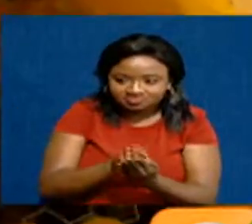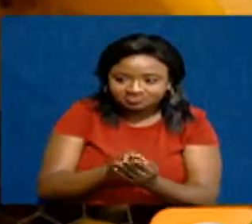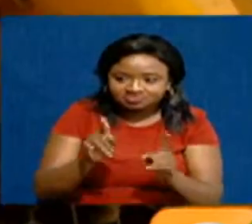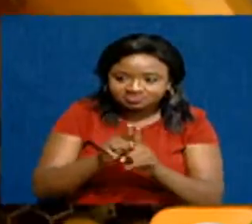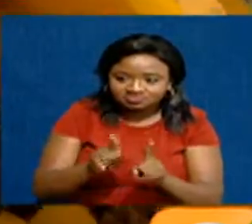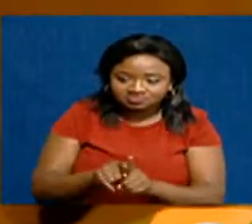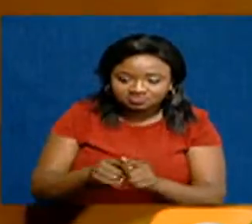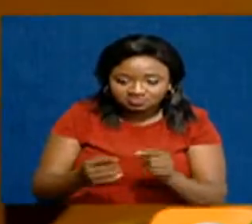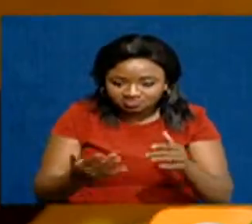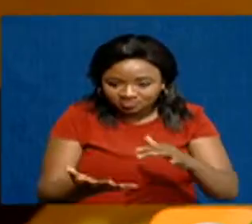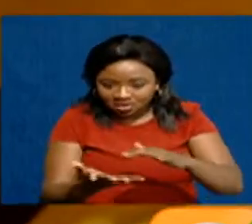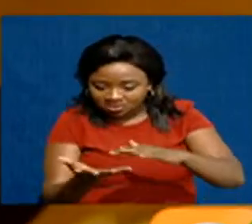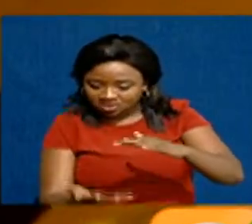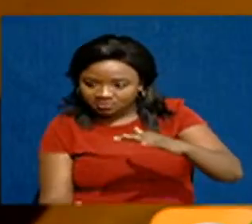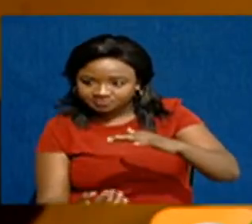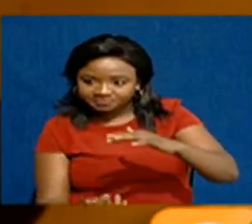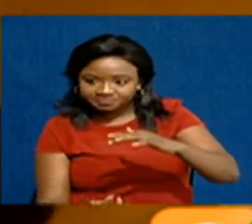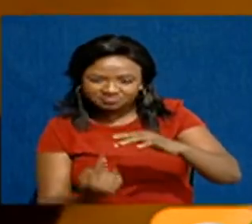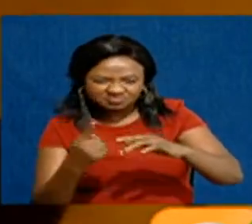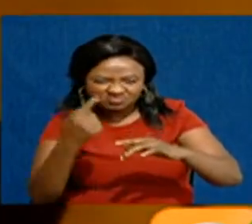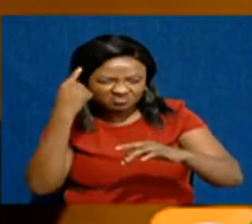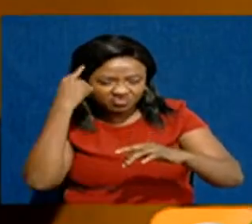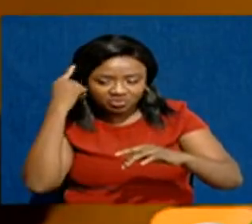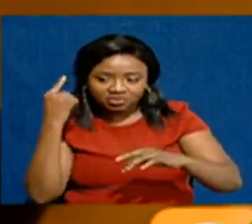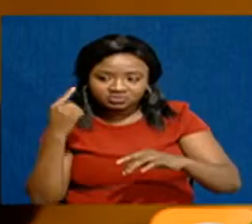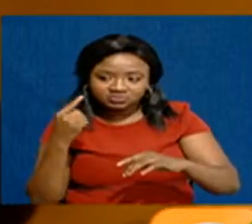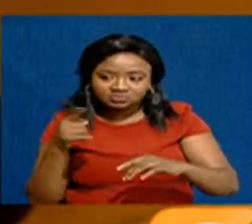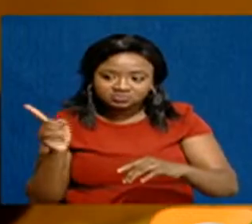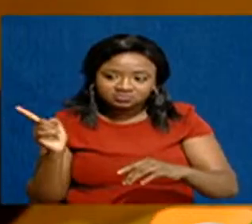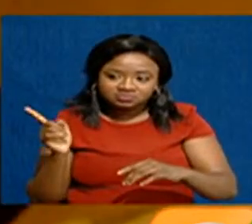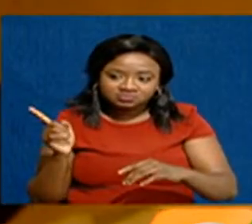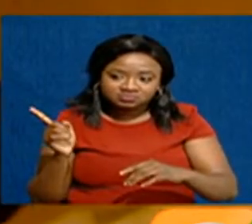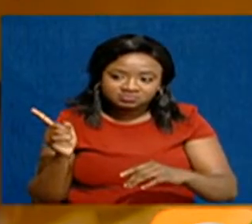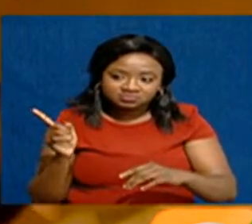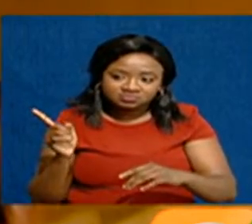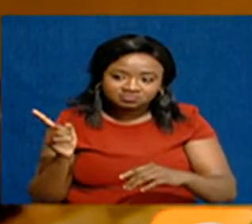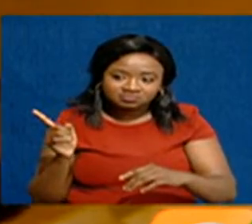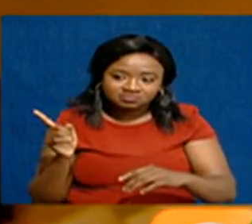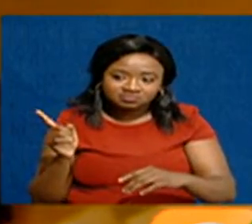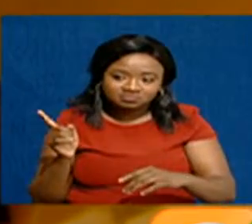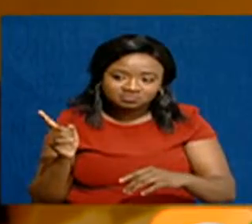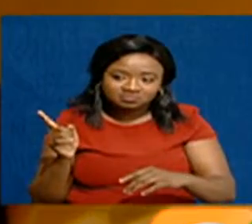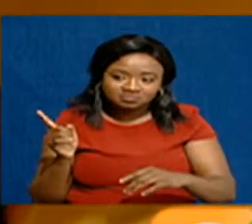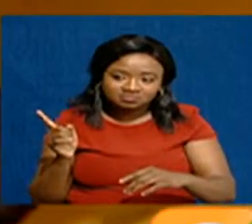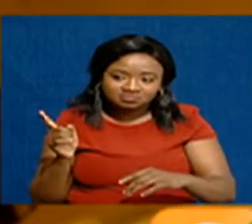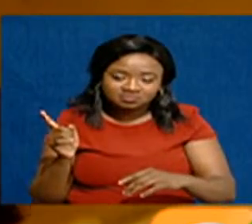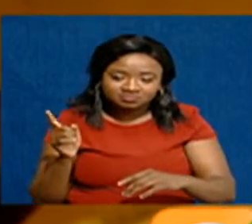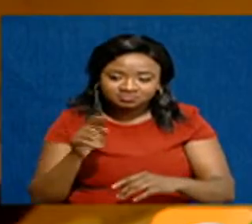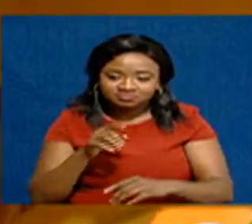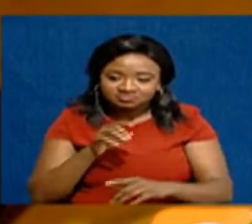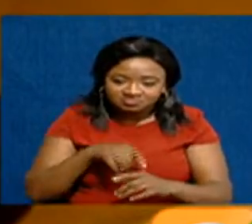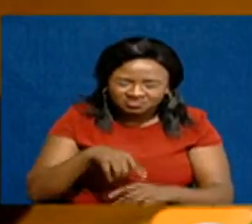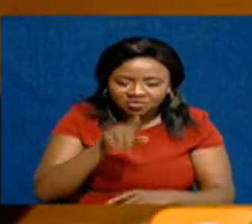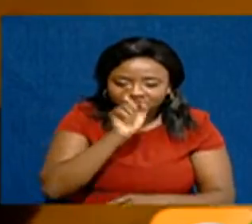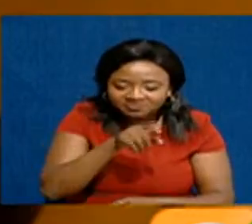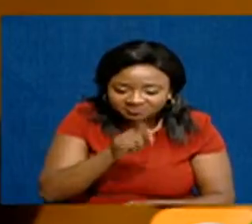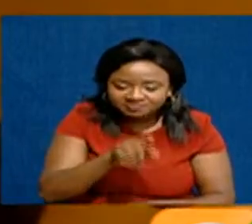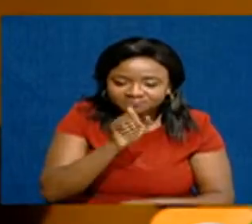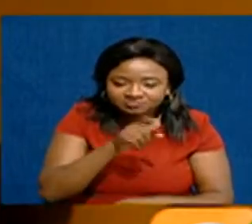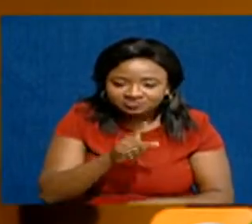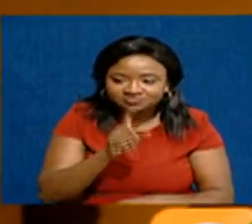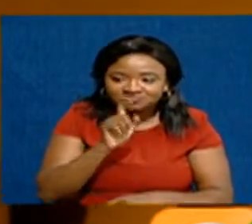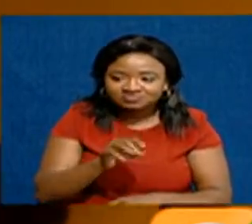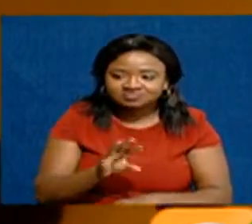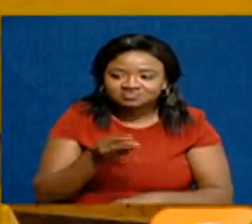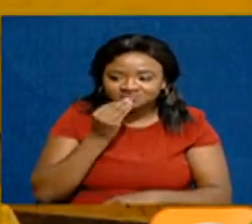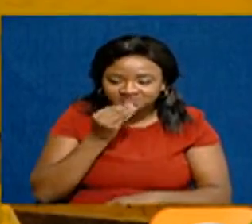Those openings, out of curiosity, the bird will remove the heat head out, and it will find feeds here